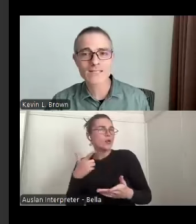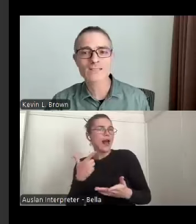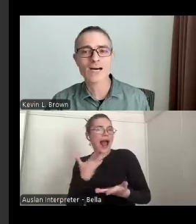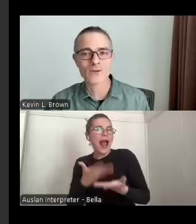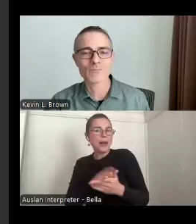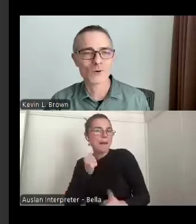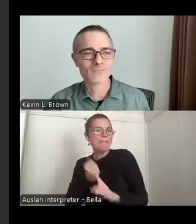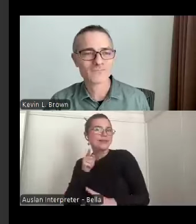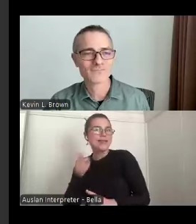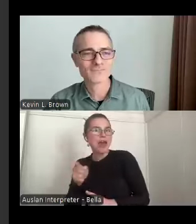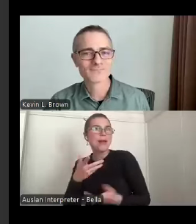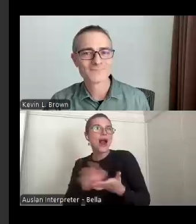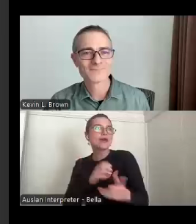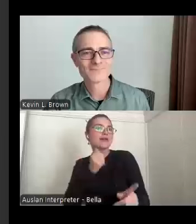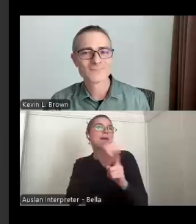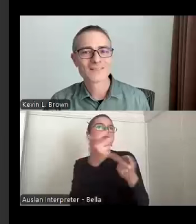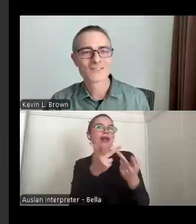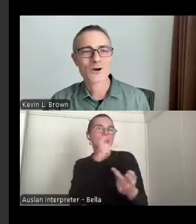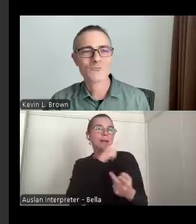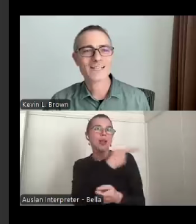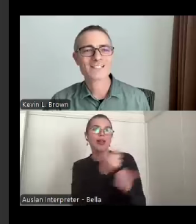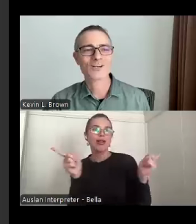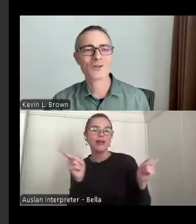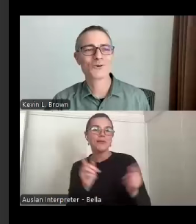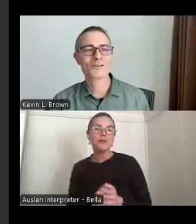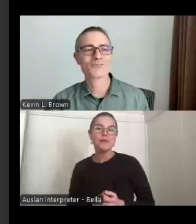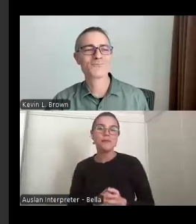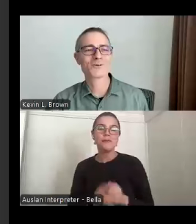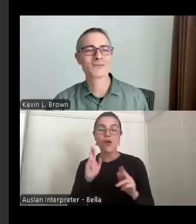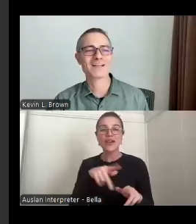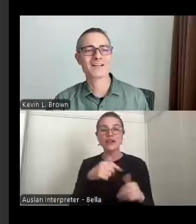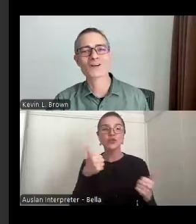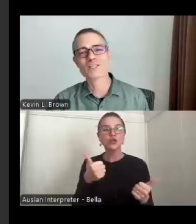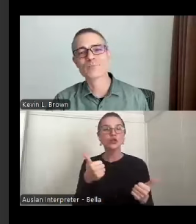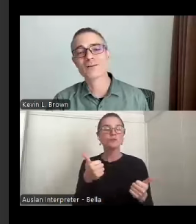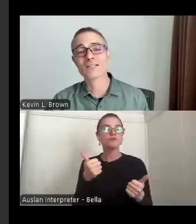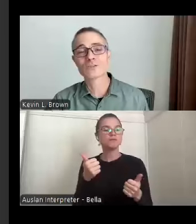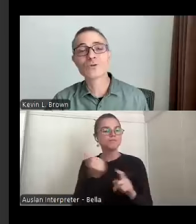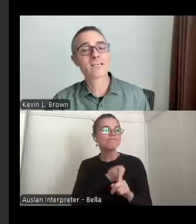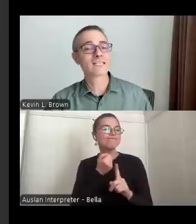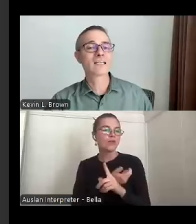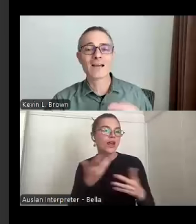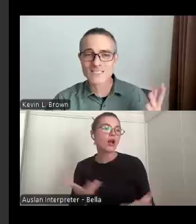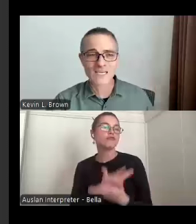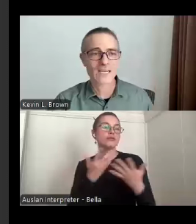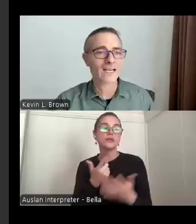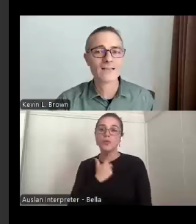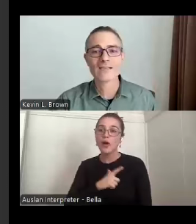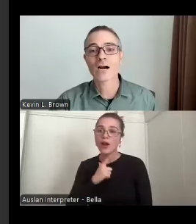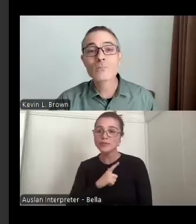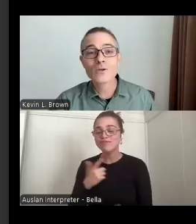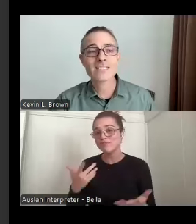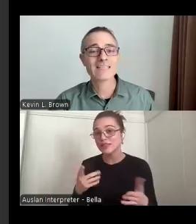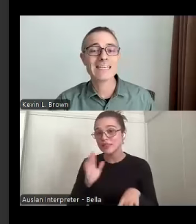it means to other people. So hopefully that's a good little bit of reinforcement and encouragement, because the truth is time is ticking.